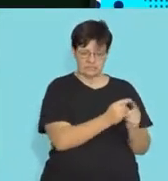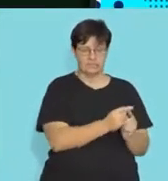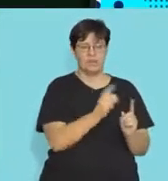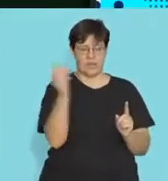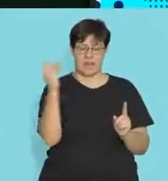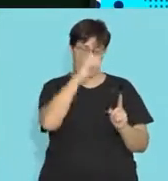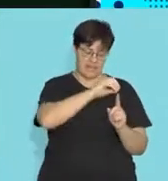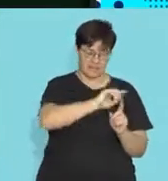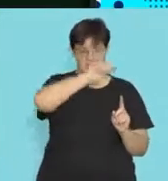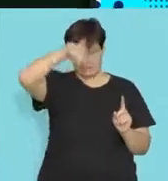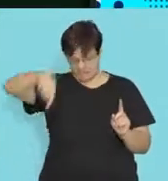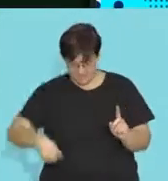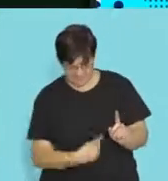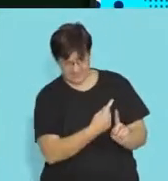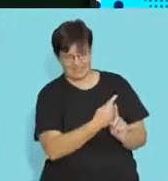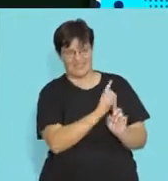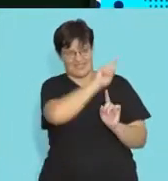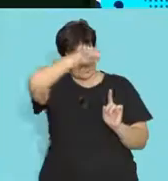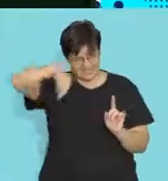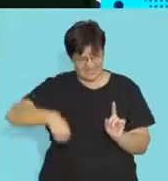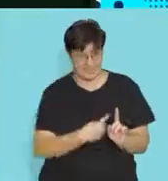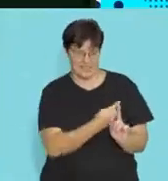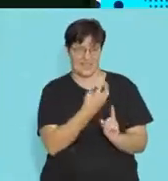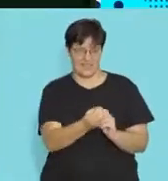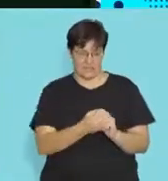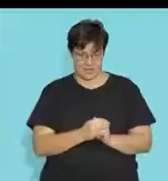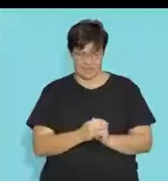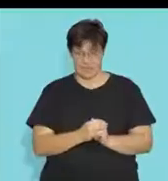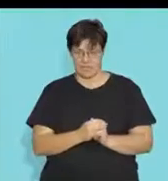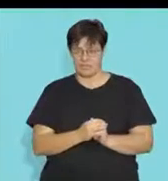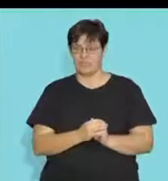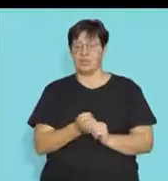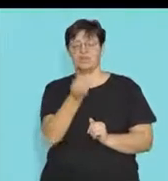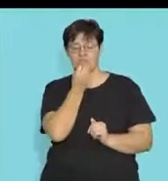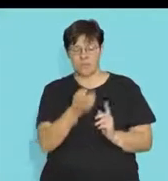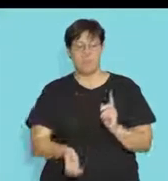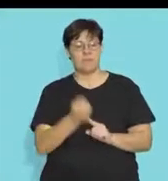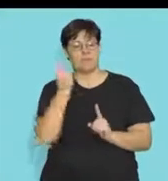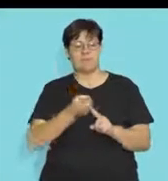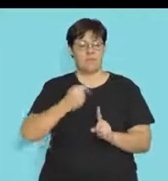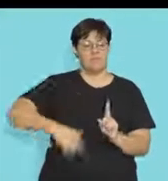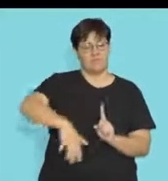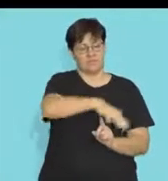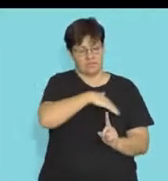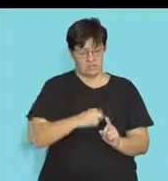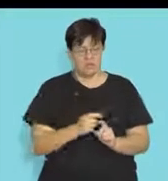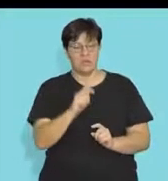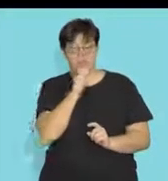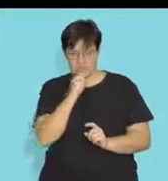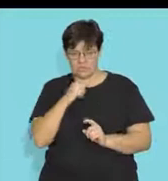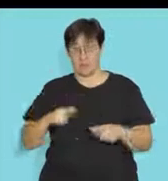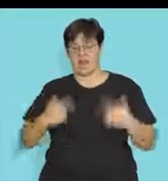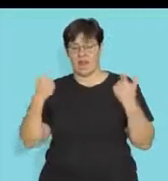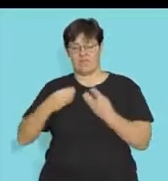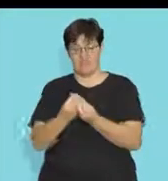that these can support the living components in an ecosystem. Nutrients are obtained from the environment and are used